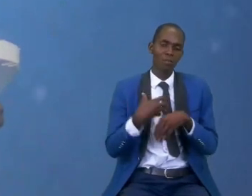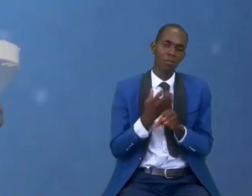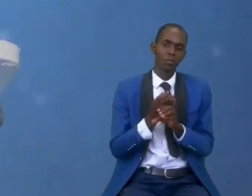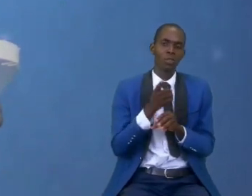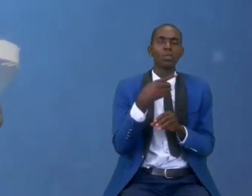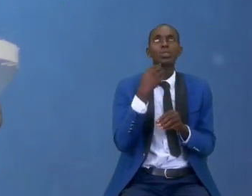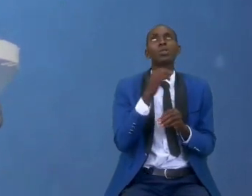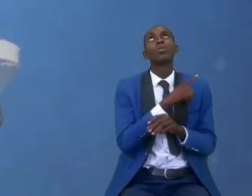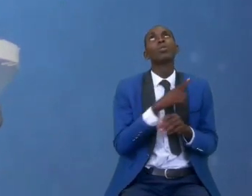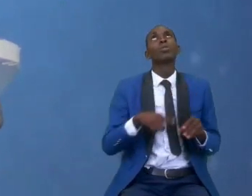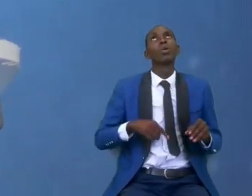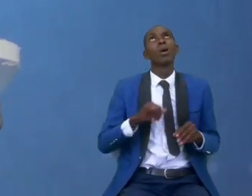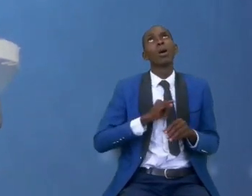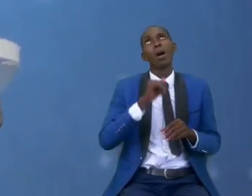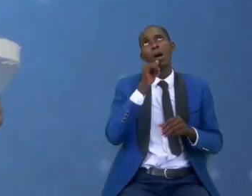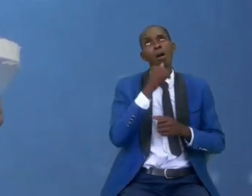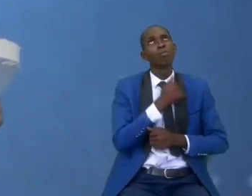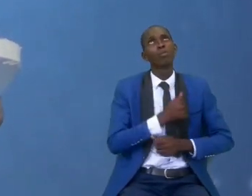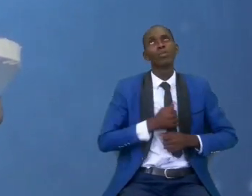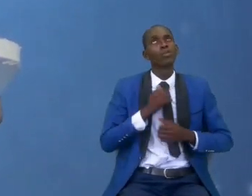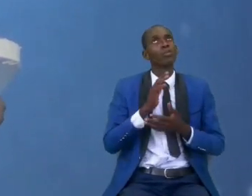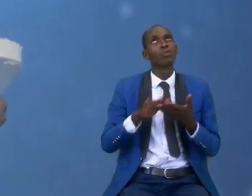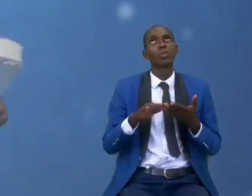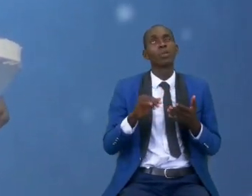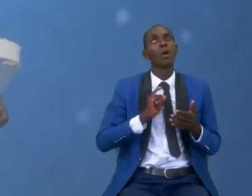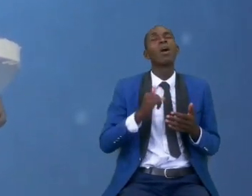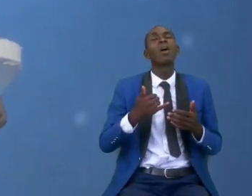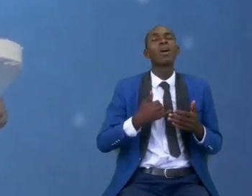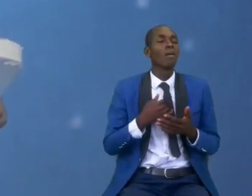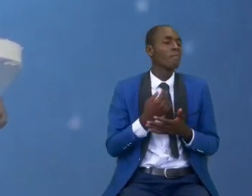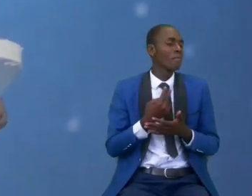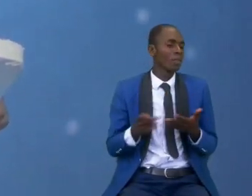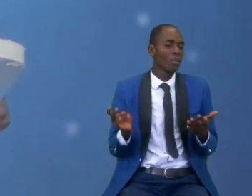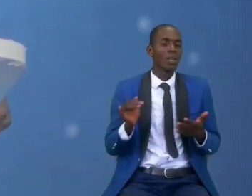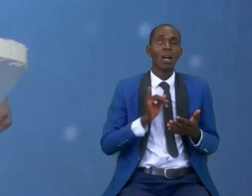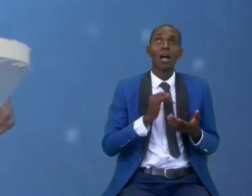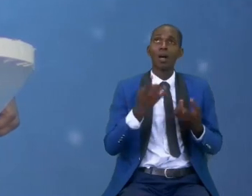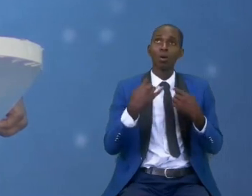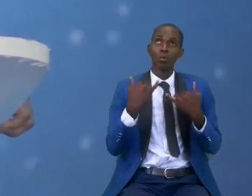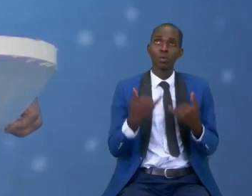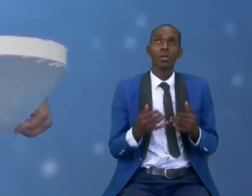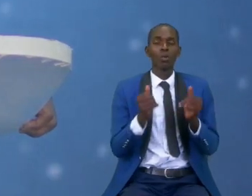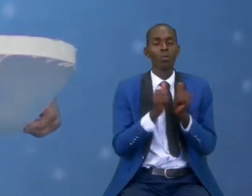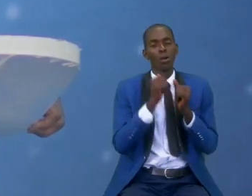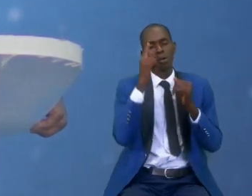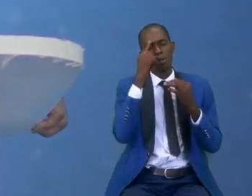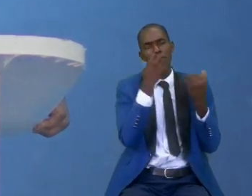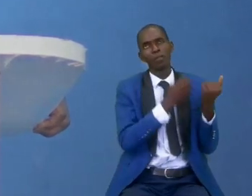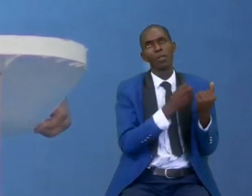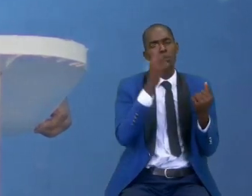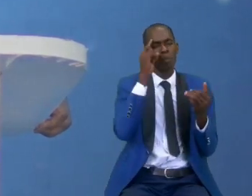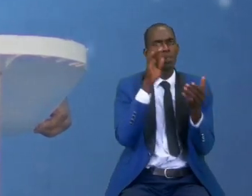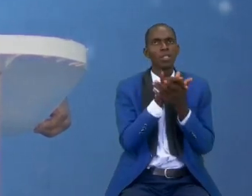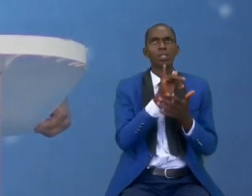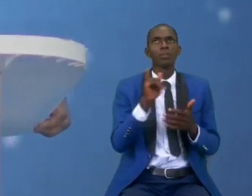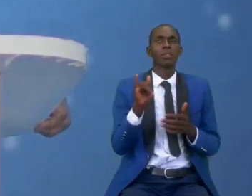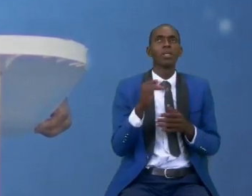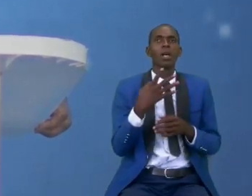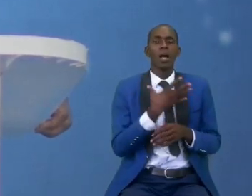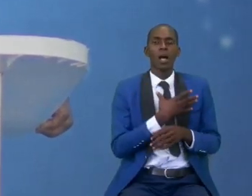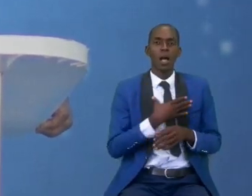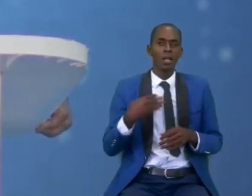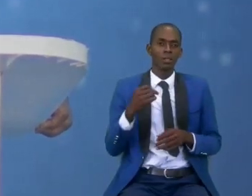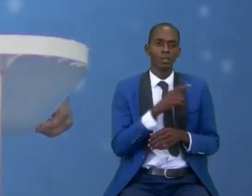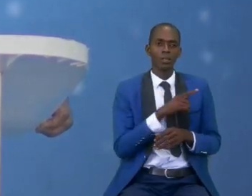I come believing. I come trusting. And the Lord will do that work of